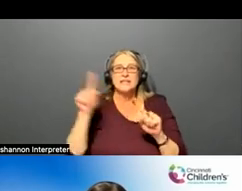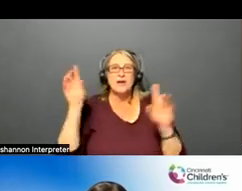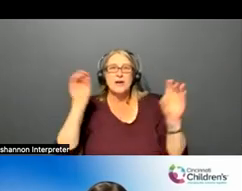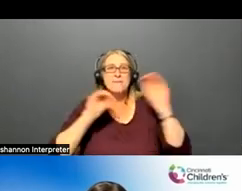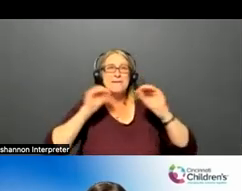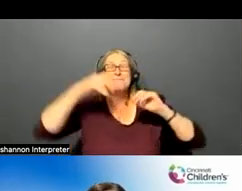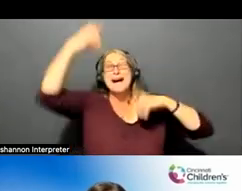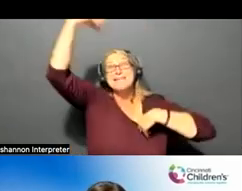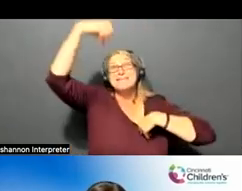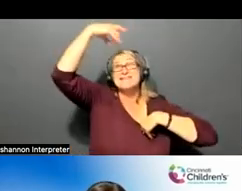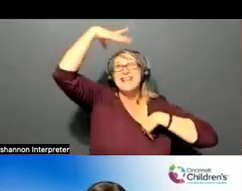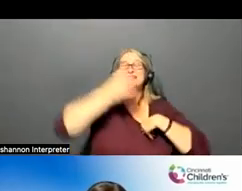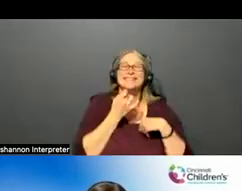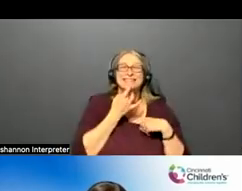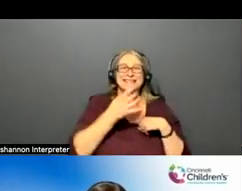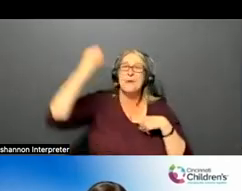lights.